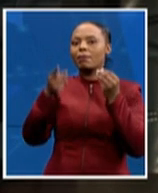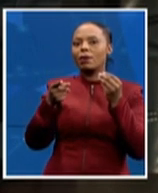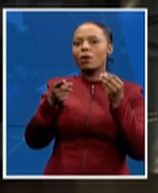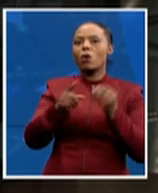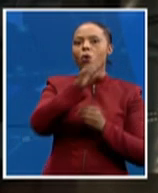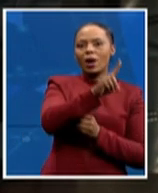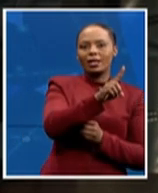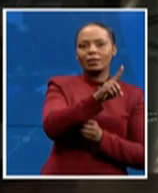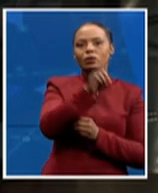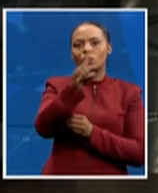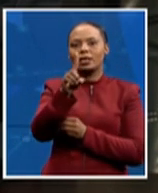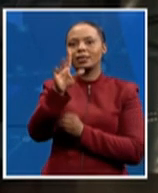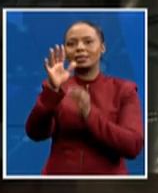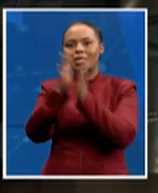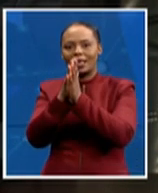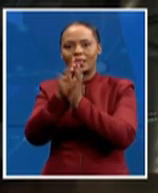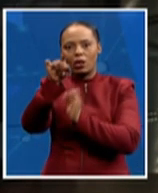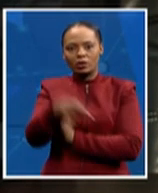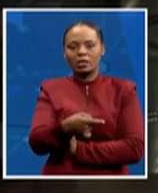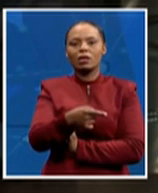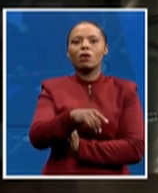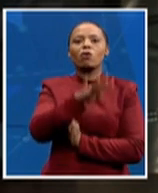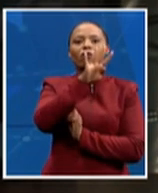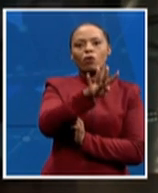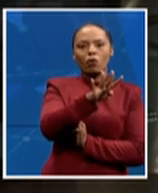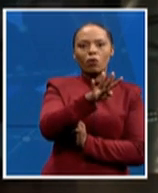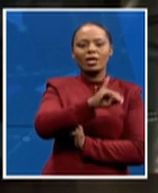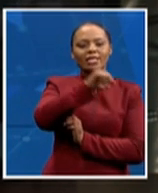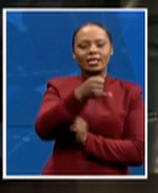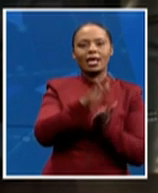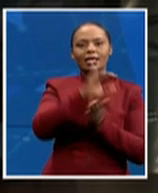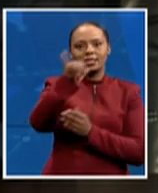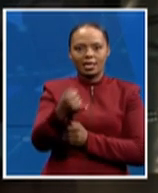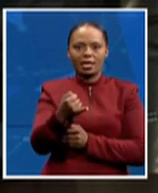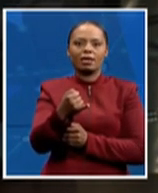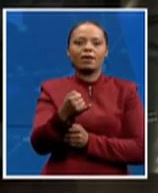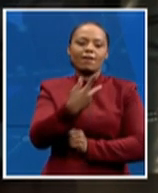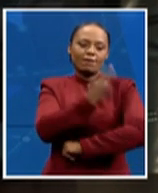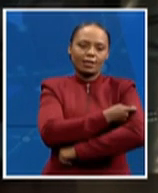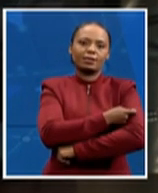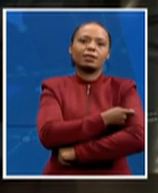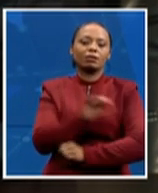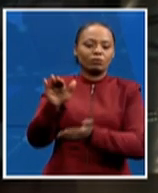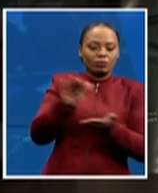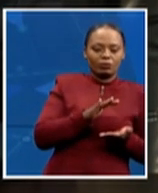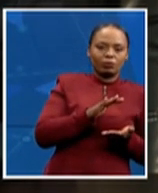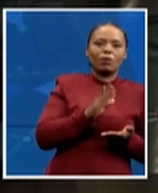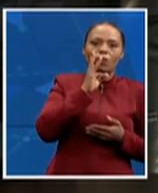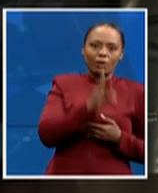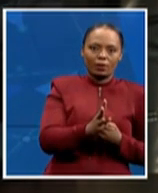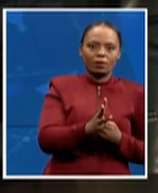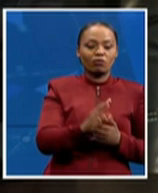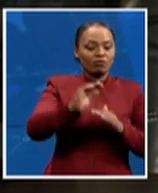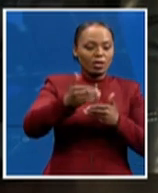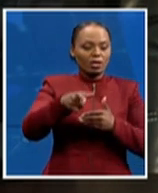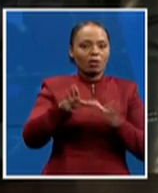110,400 J&J vaccines for this category. We already have a database for